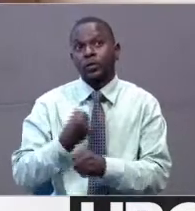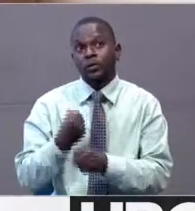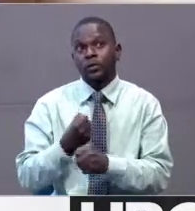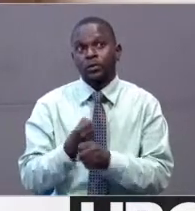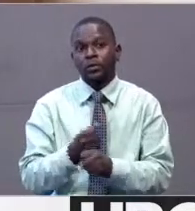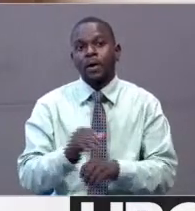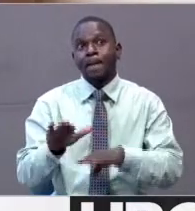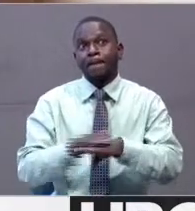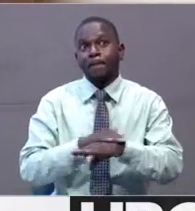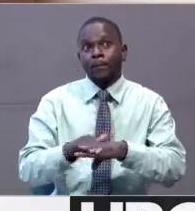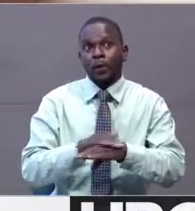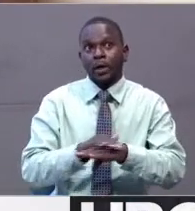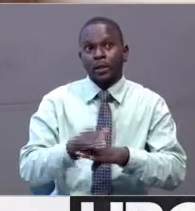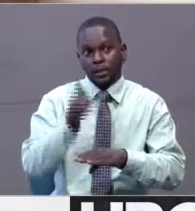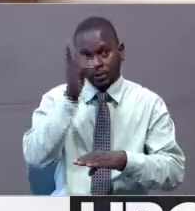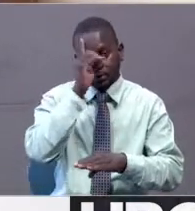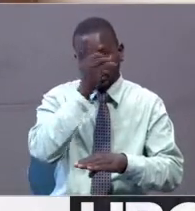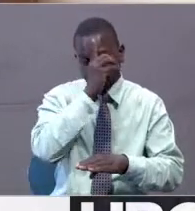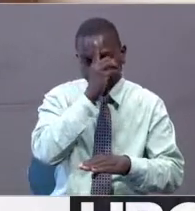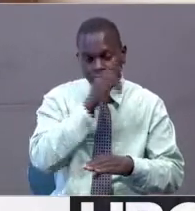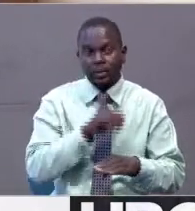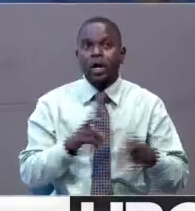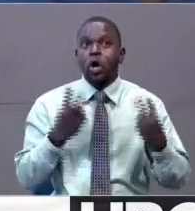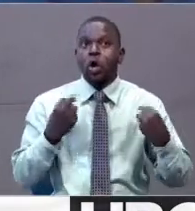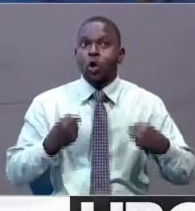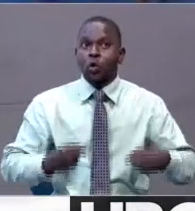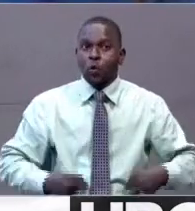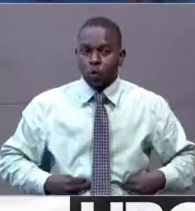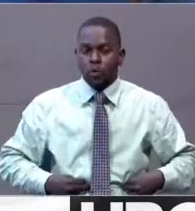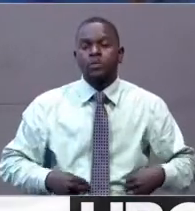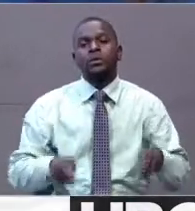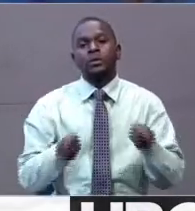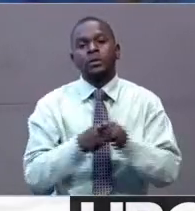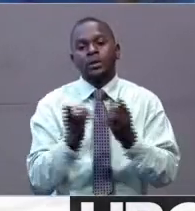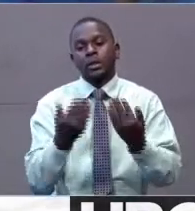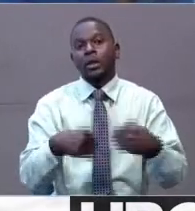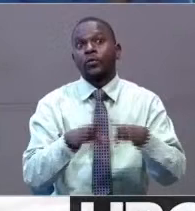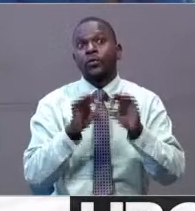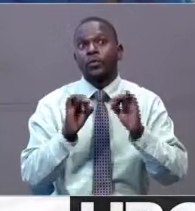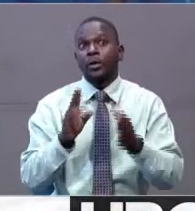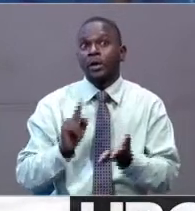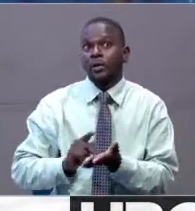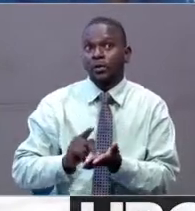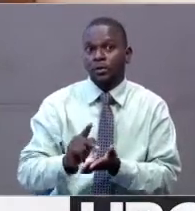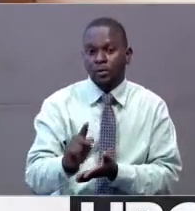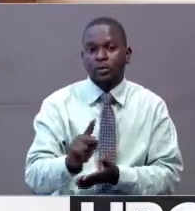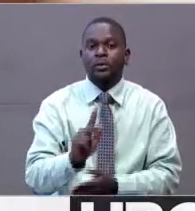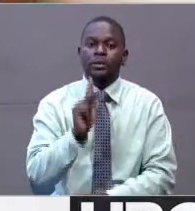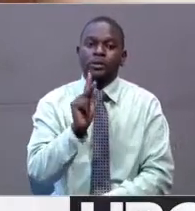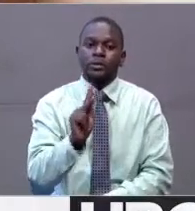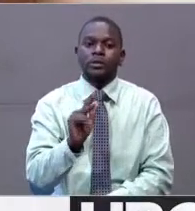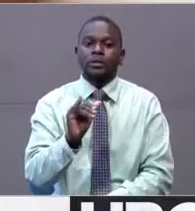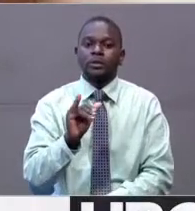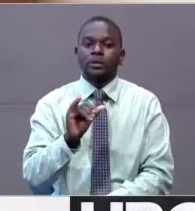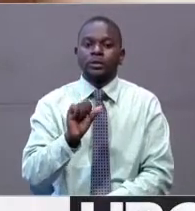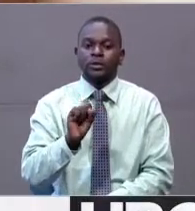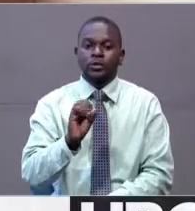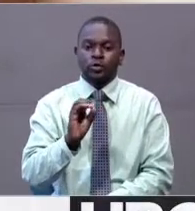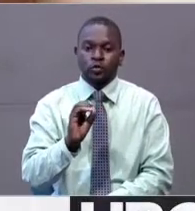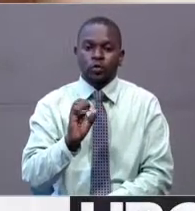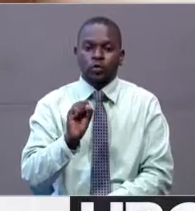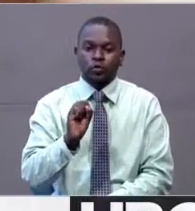The Buganda Kingdom Attorney General Christopher Bwanika also did not agree with the issue of compensating Chisoso Onkole family.